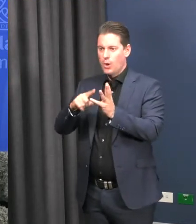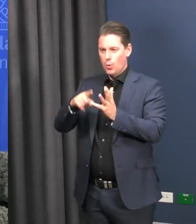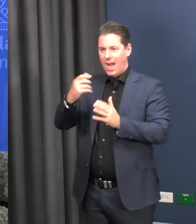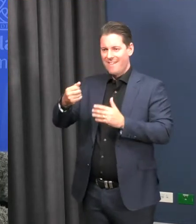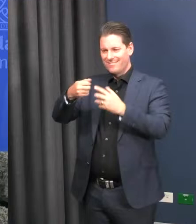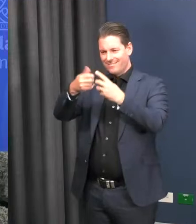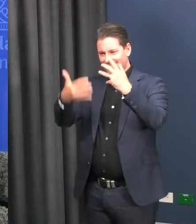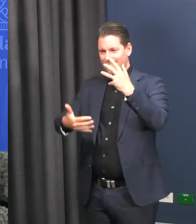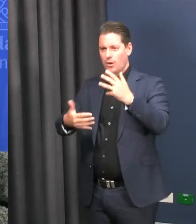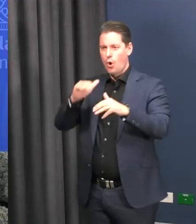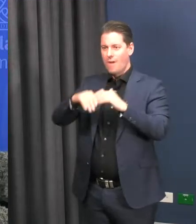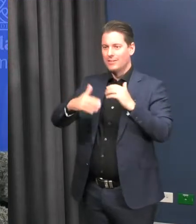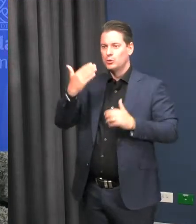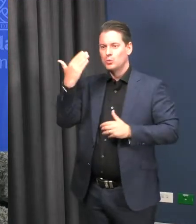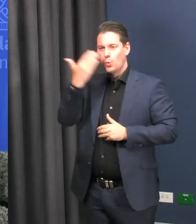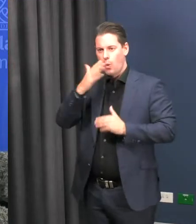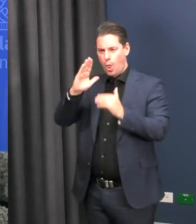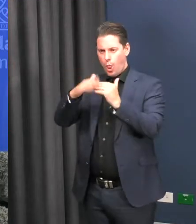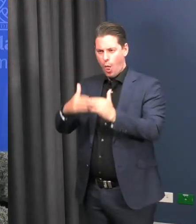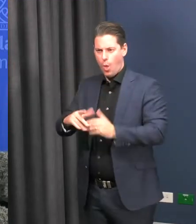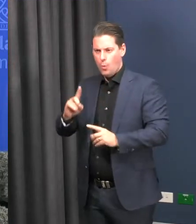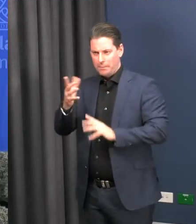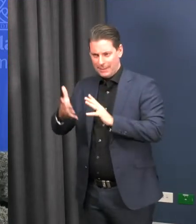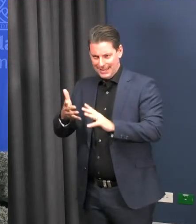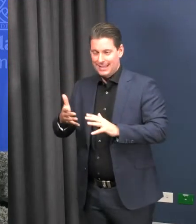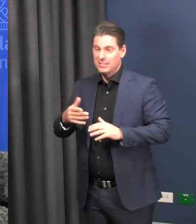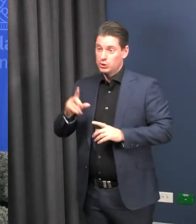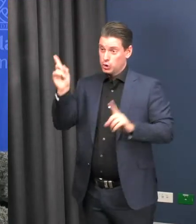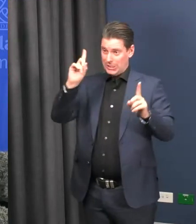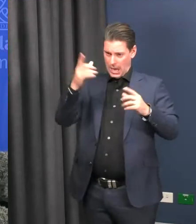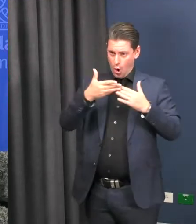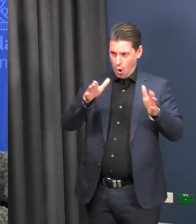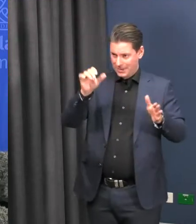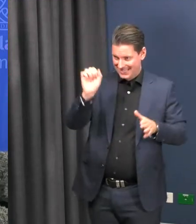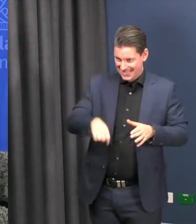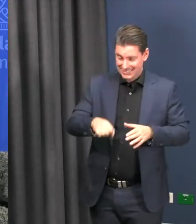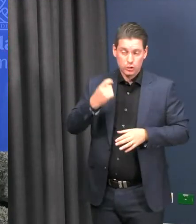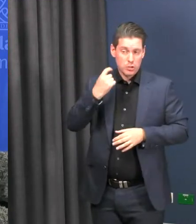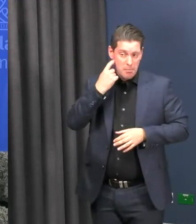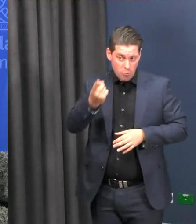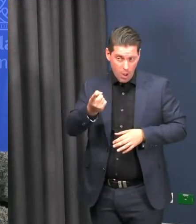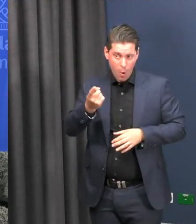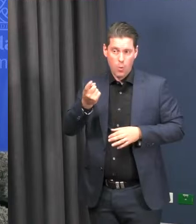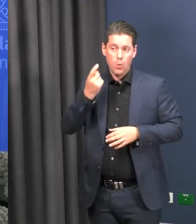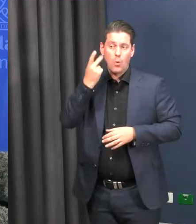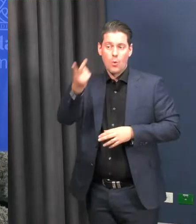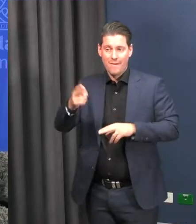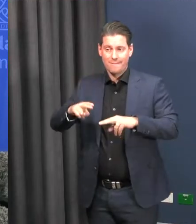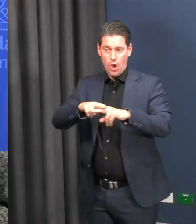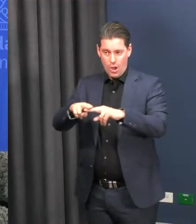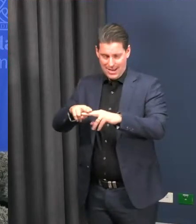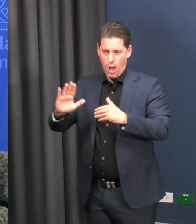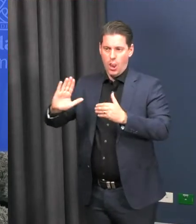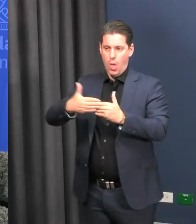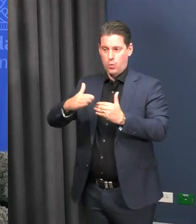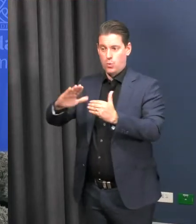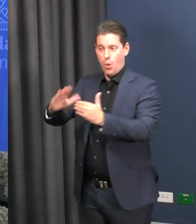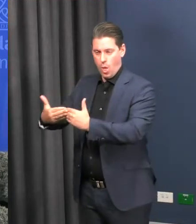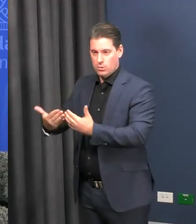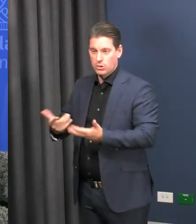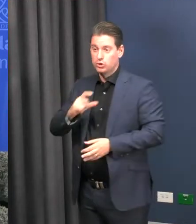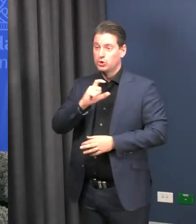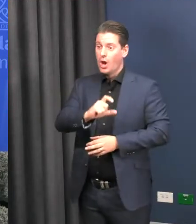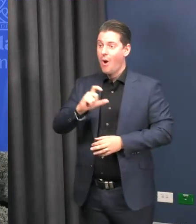But schools are obviously open today. They will be closed tomorrow and Friday. Early learning centres,